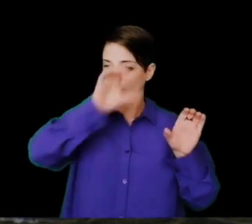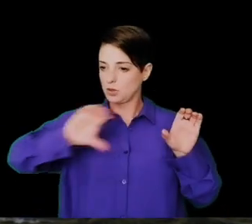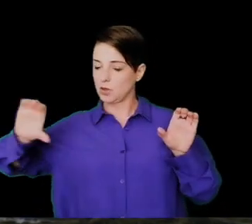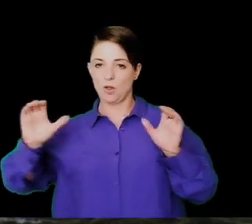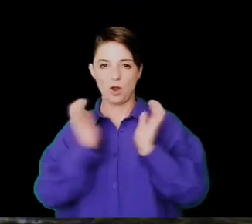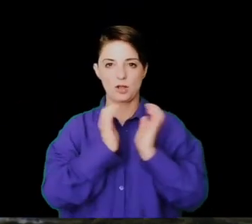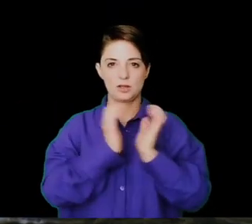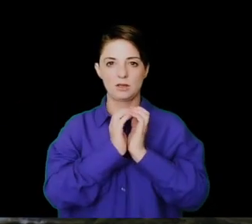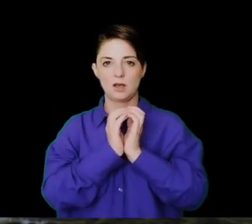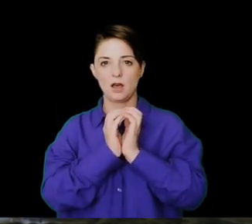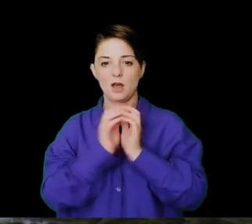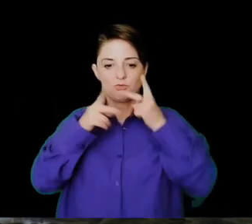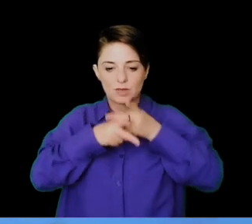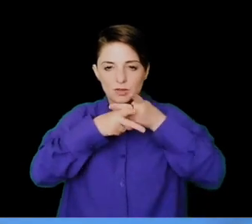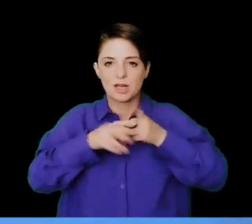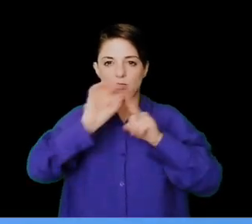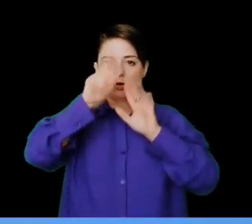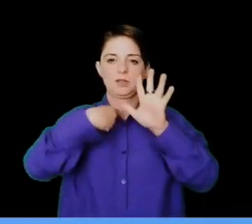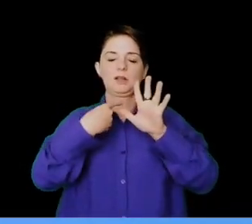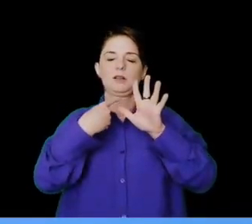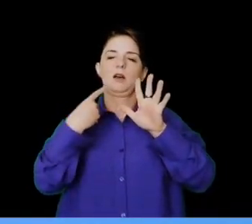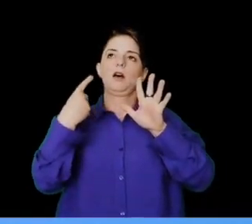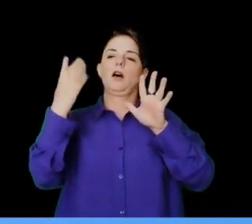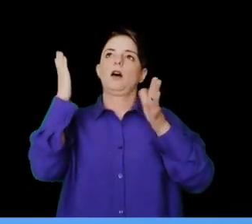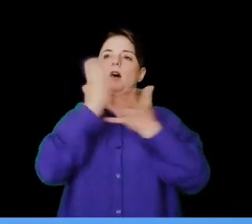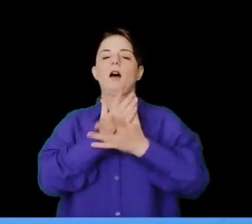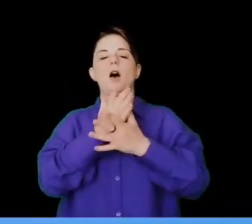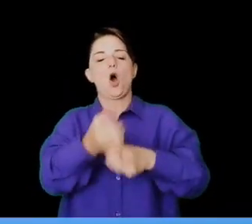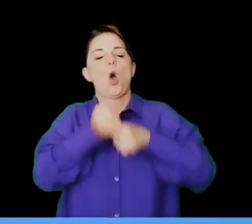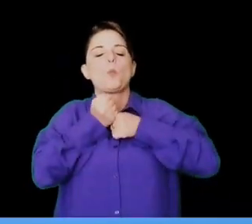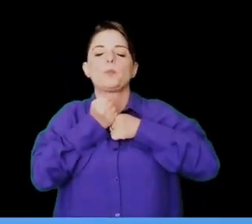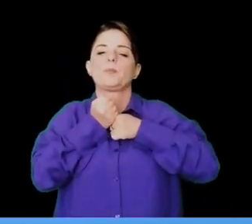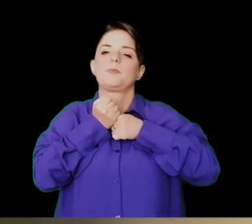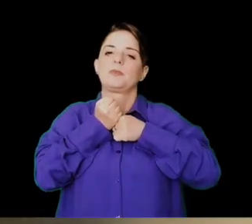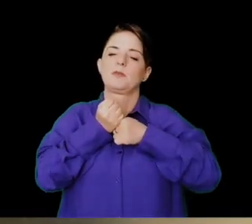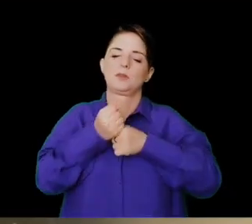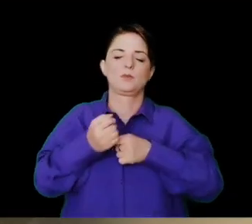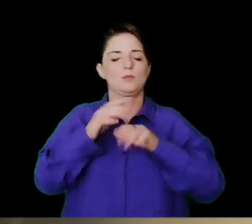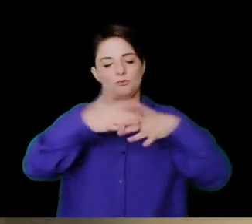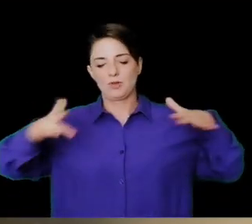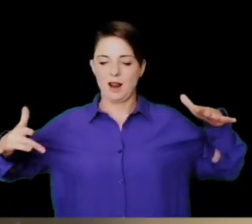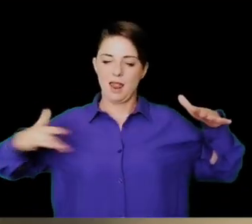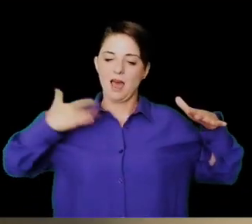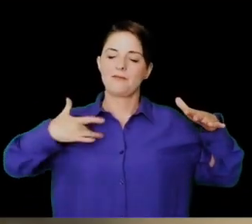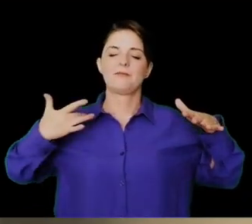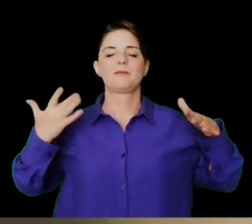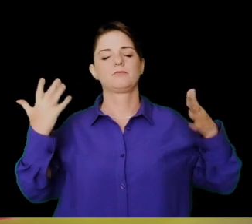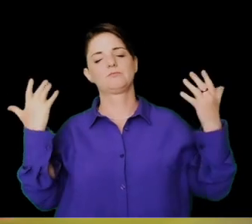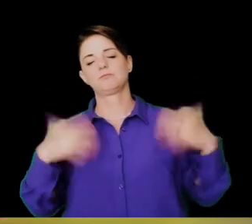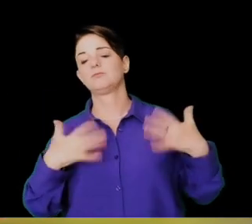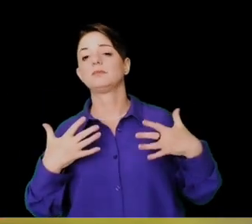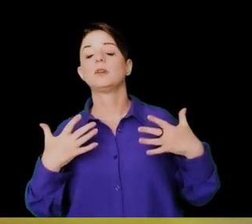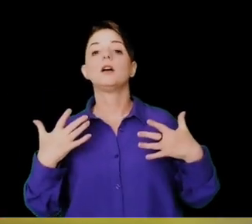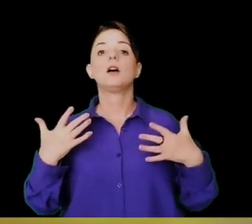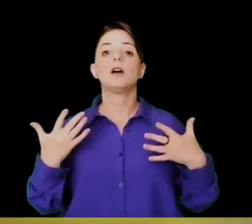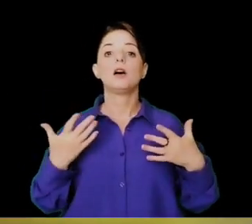The Solent Oyster Restoration Project represents a ray of hope for the Solent and its wonderful marine life.